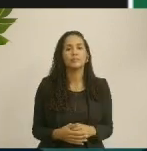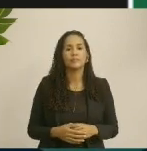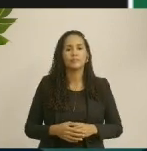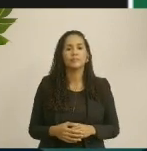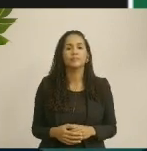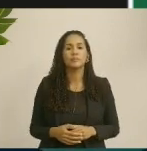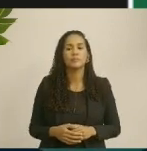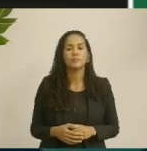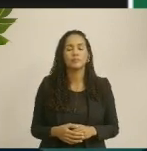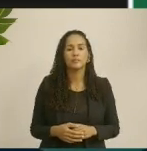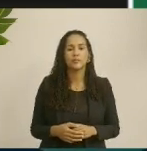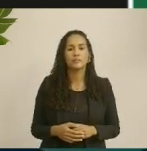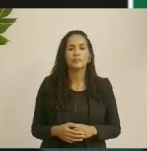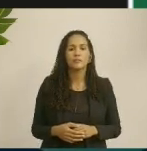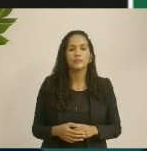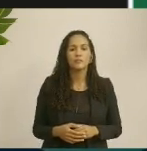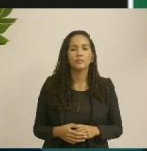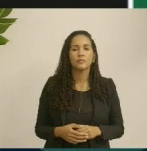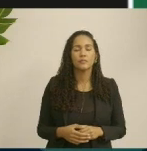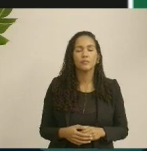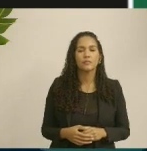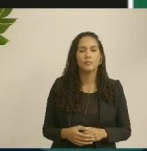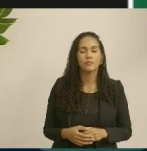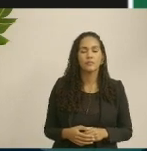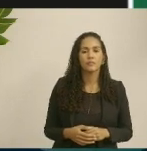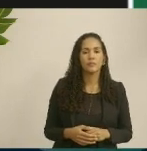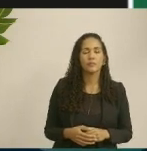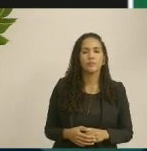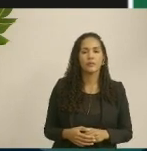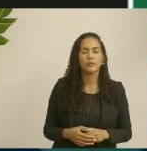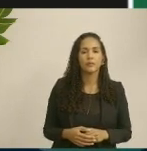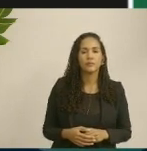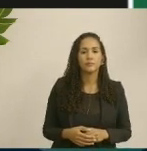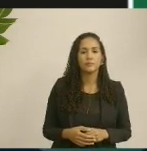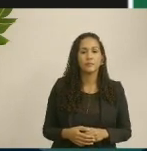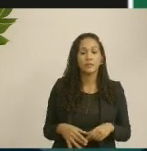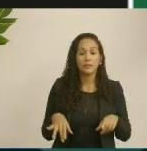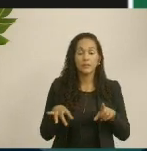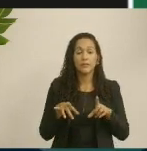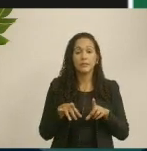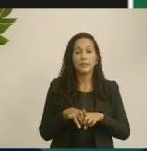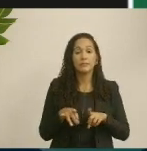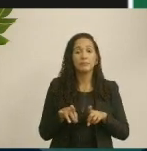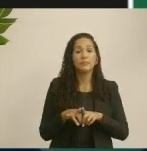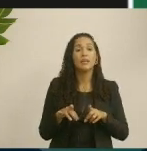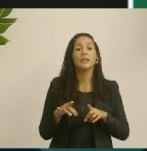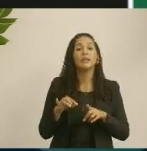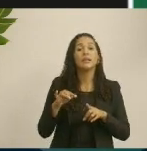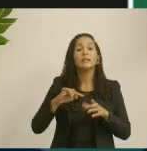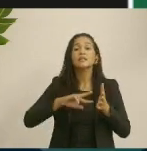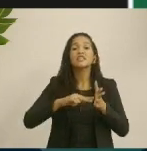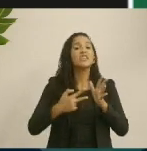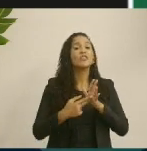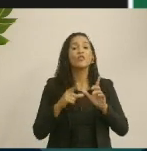translating also the empowerment of some of these solutions being